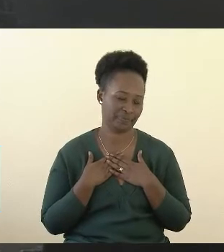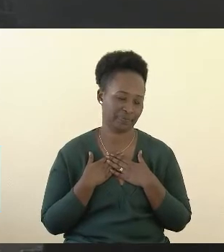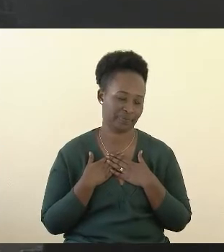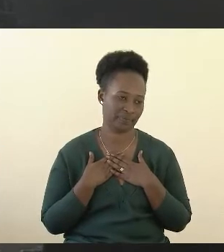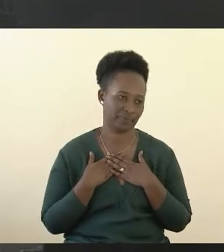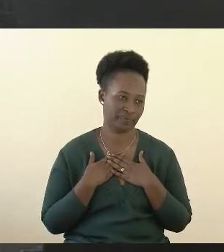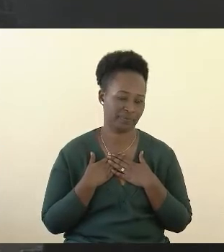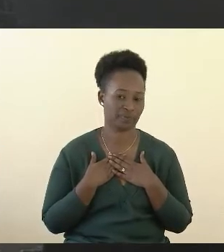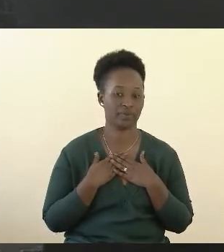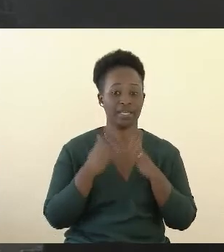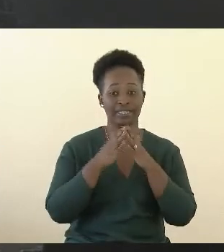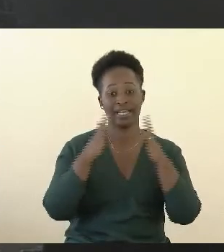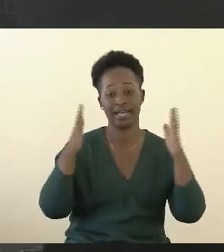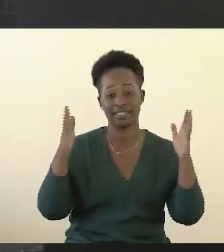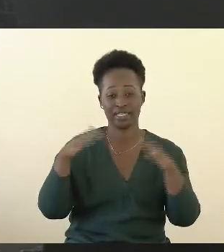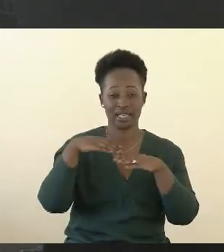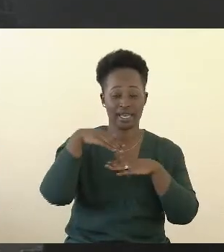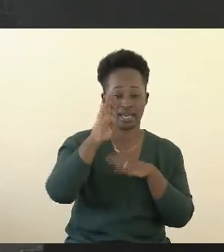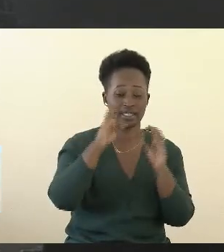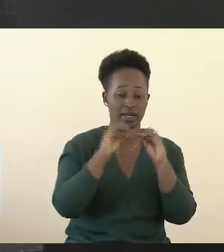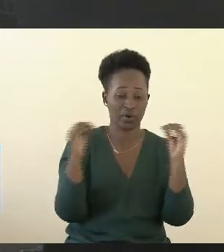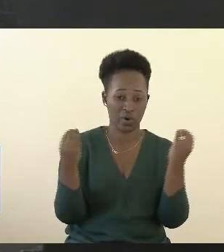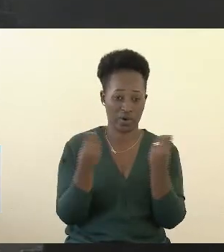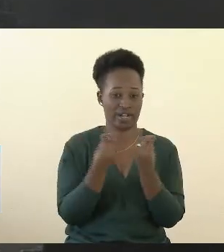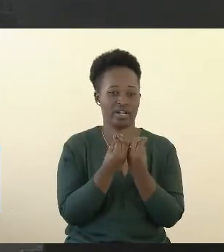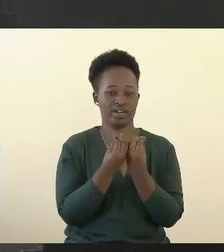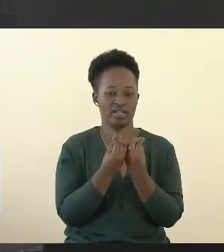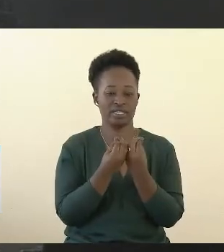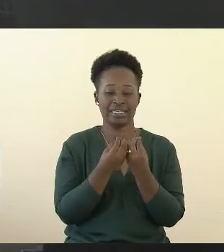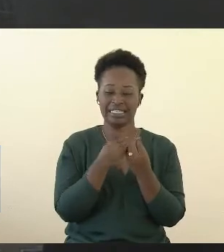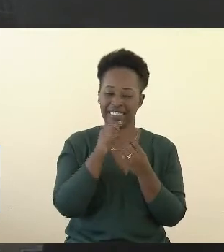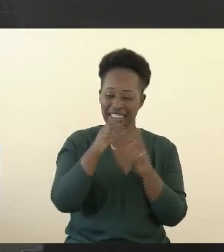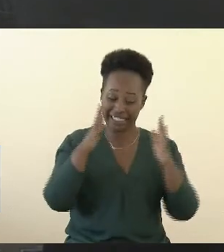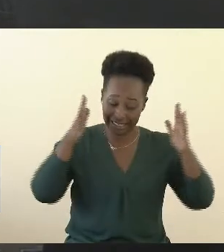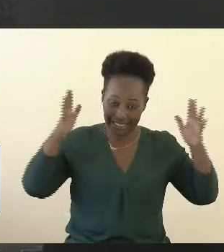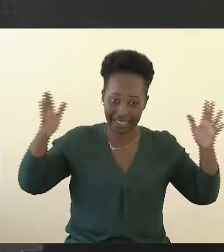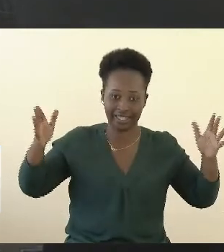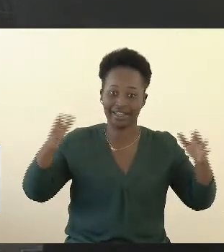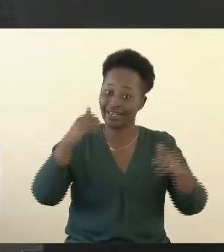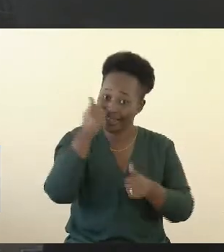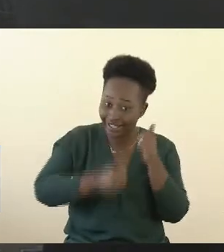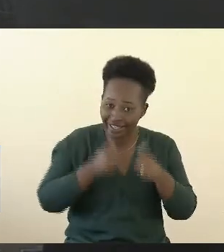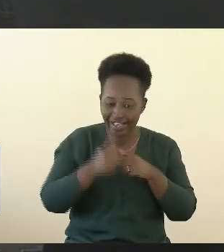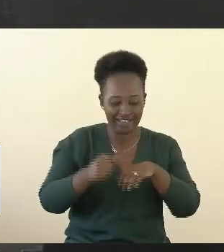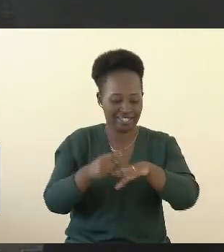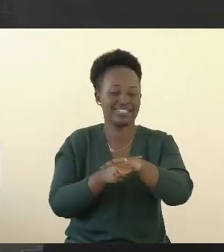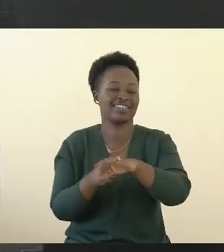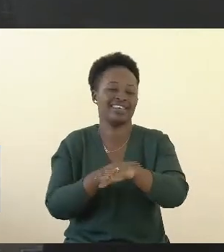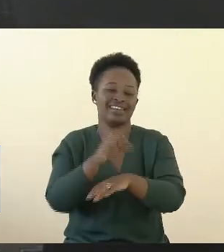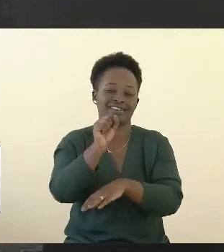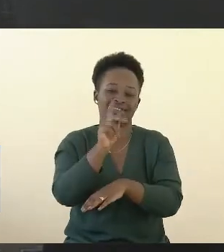the largest external organ of our body is the skin. Who can remind me the largest internal